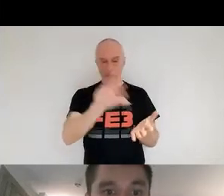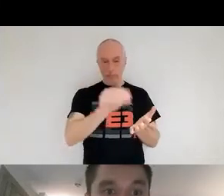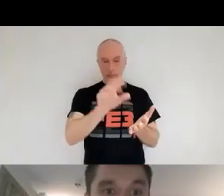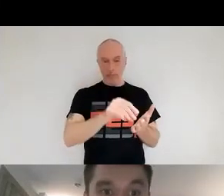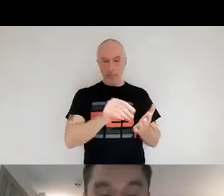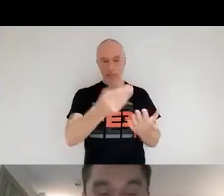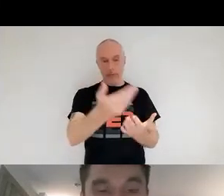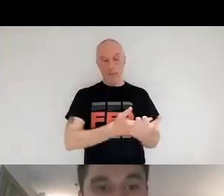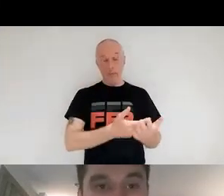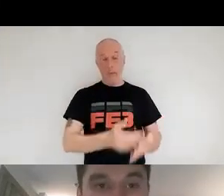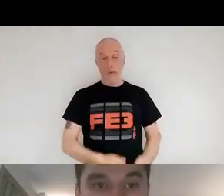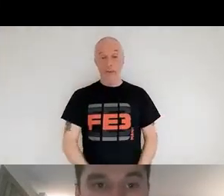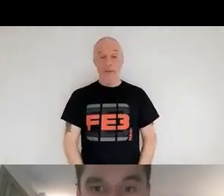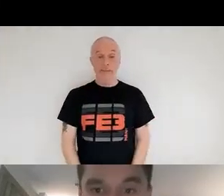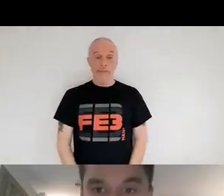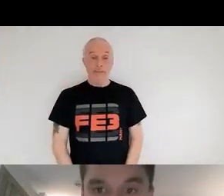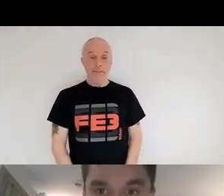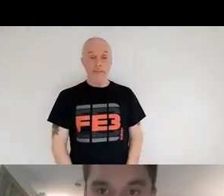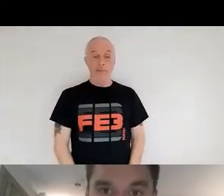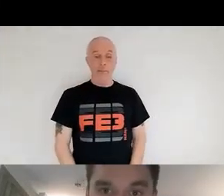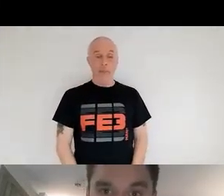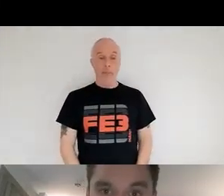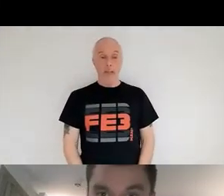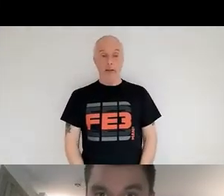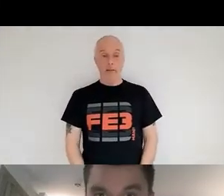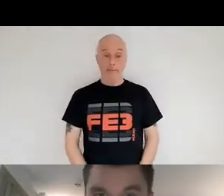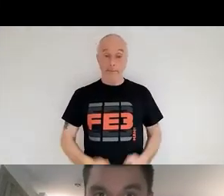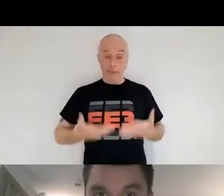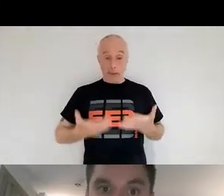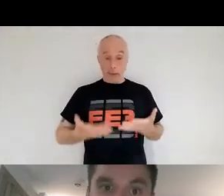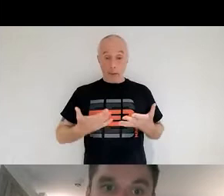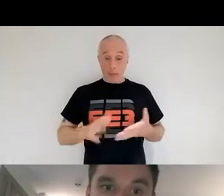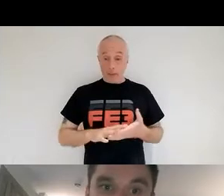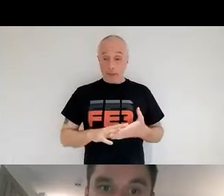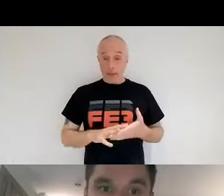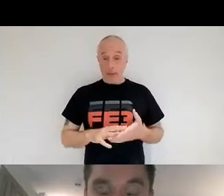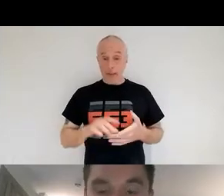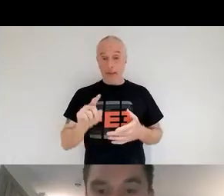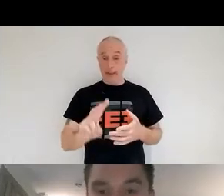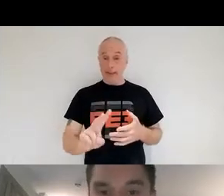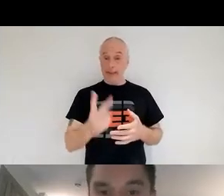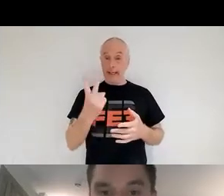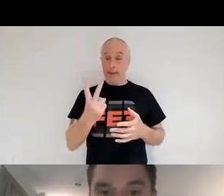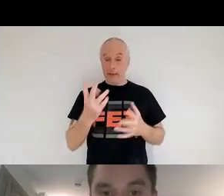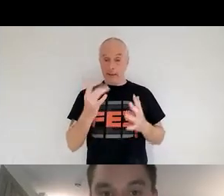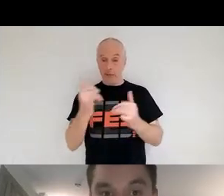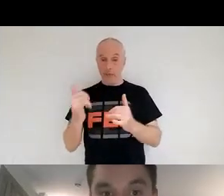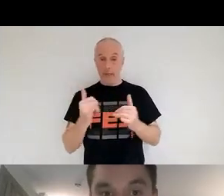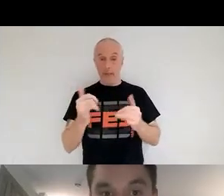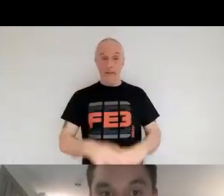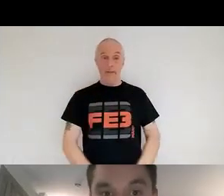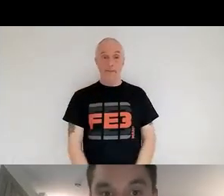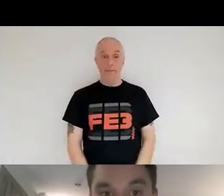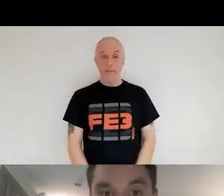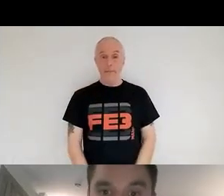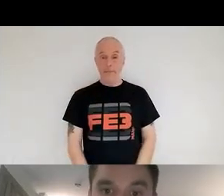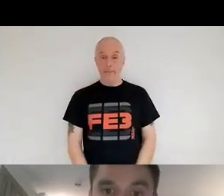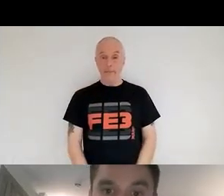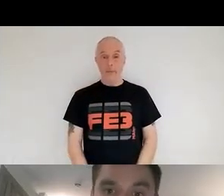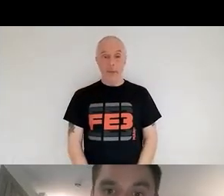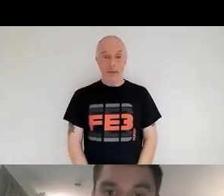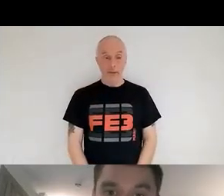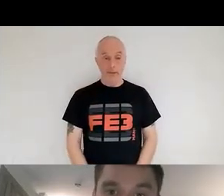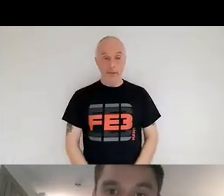So where are we now? We are currently operating the second trial, which is in Winlaton. So this is in the northeast,